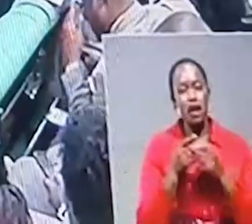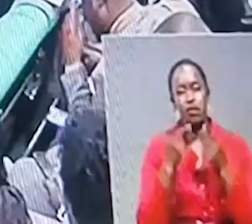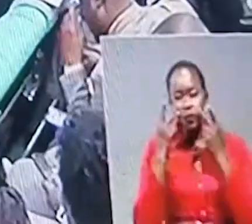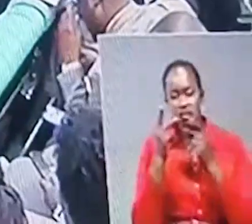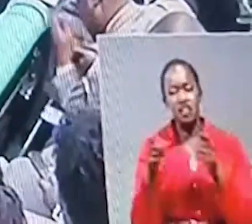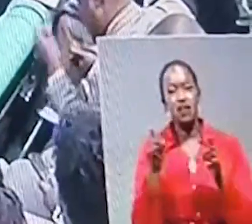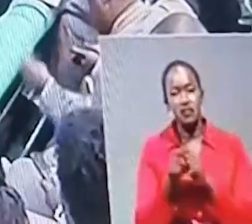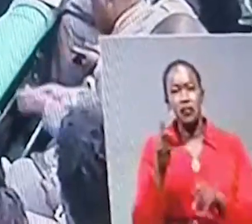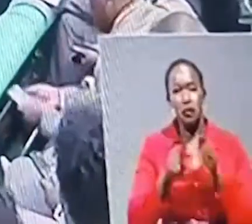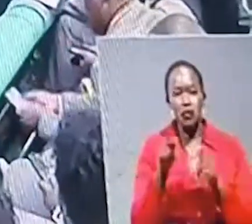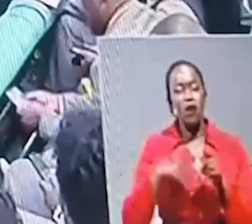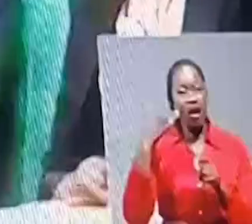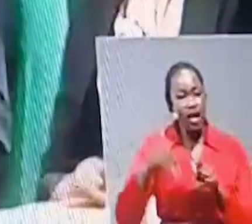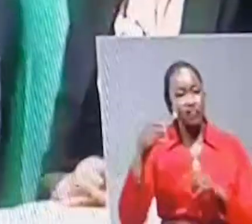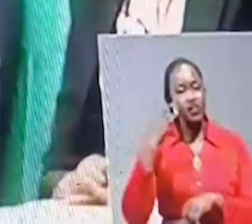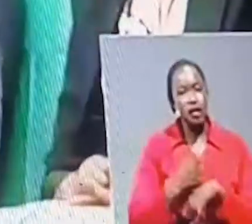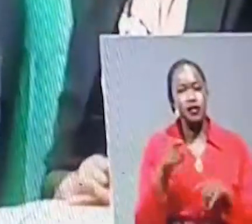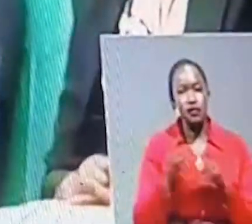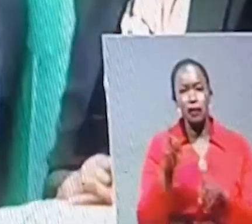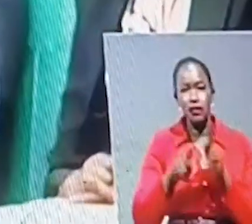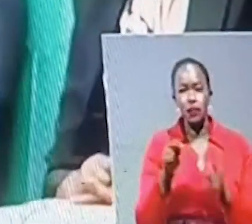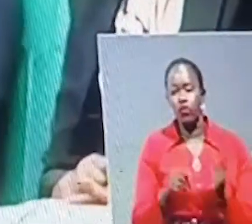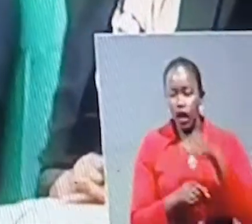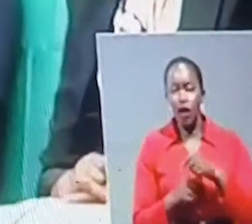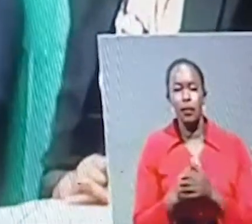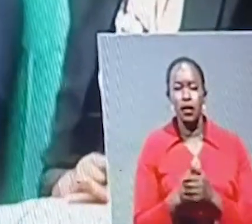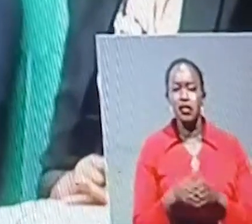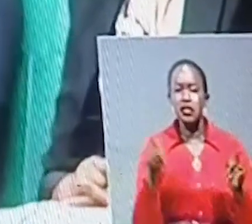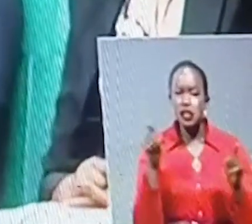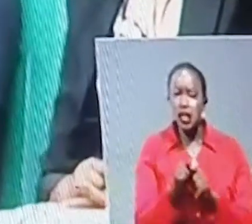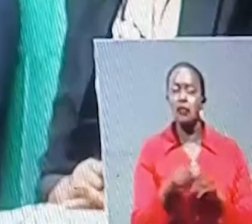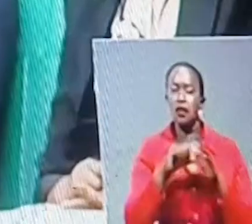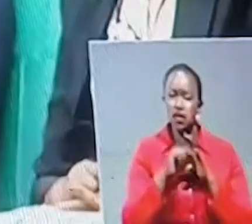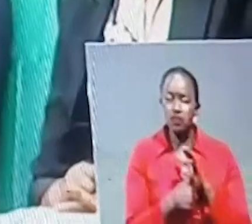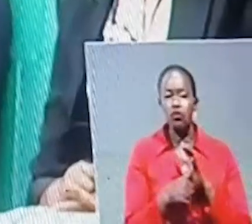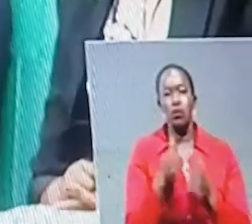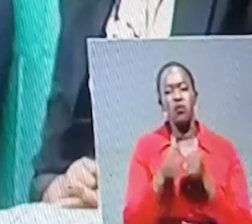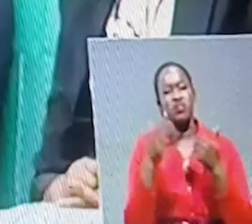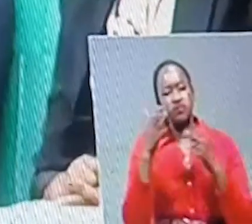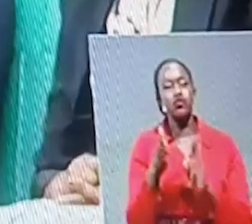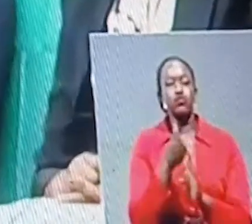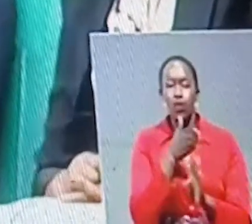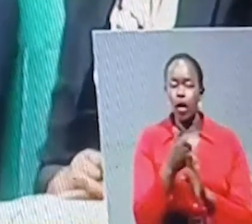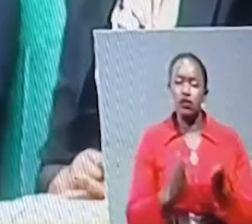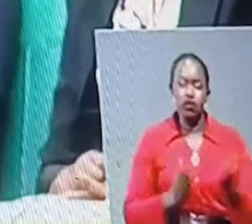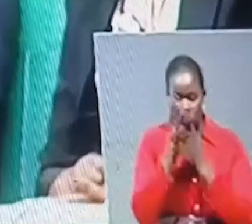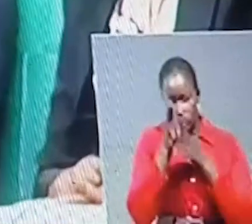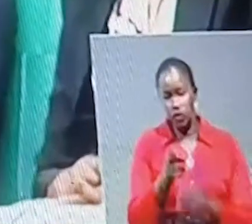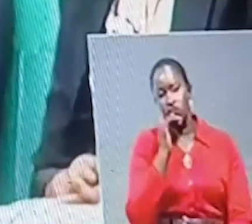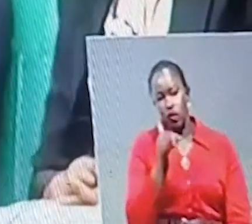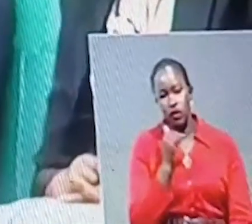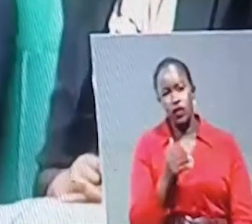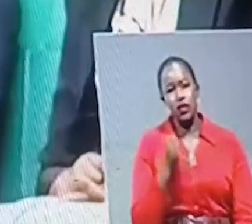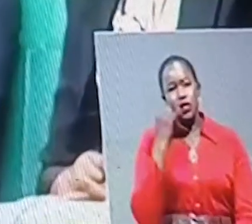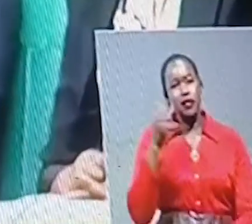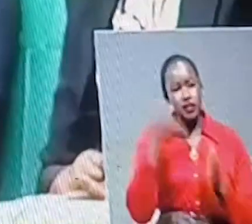people day in, day out, on the same stuff which you have ruled on. Right Honorable Speaker, is it in the